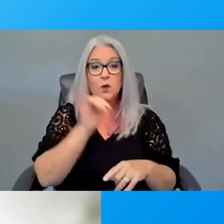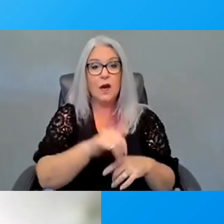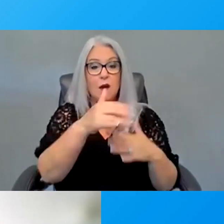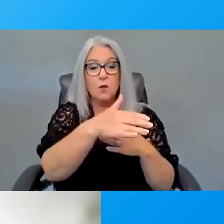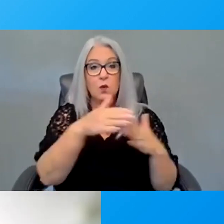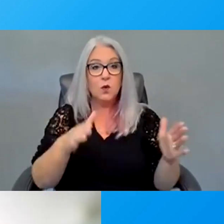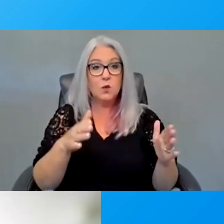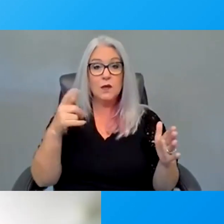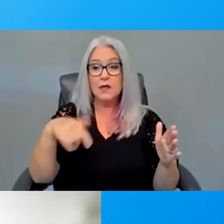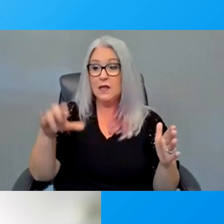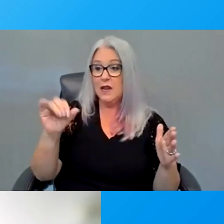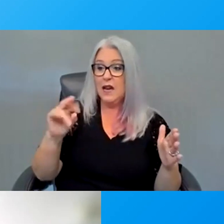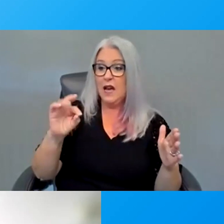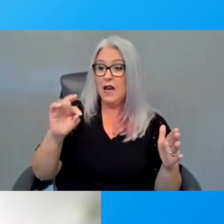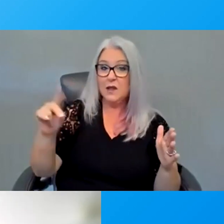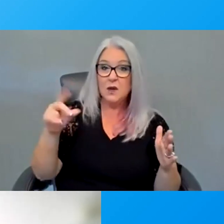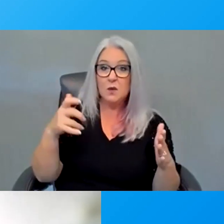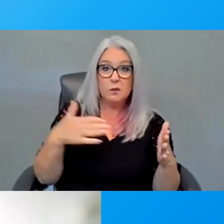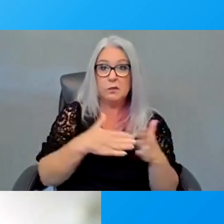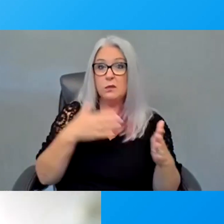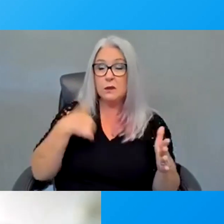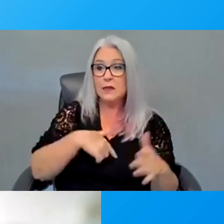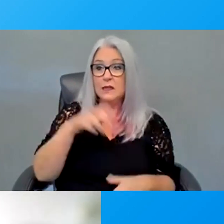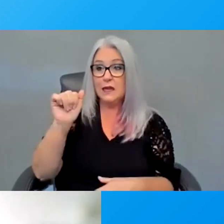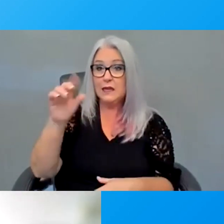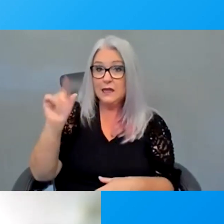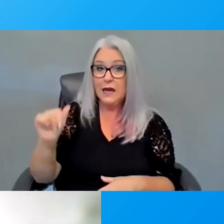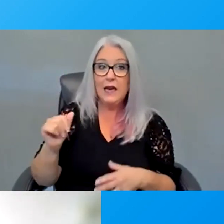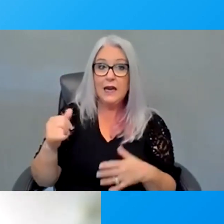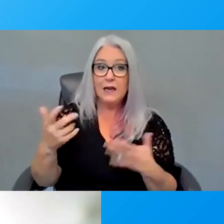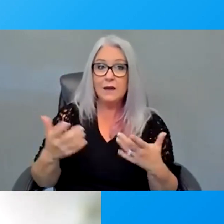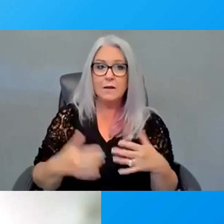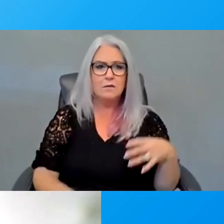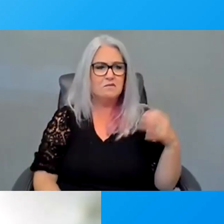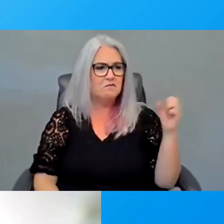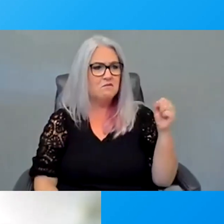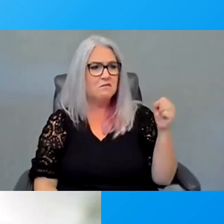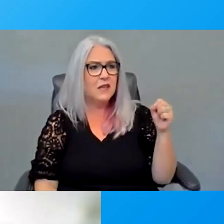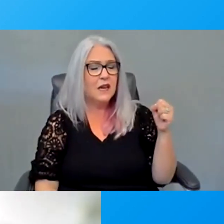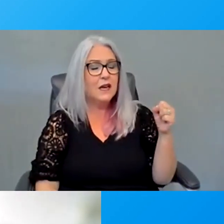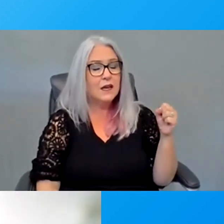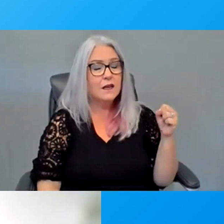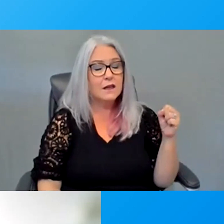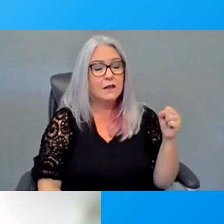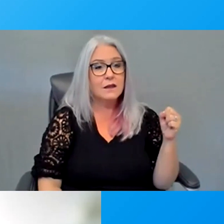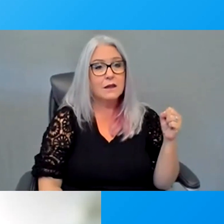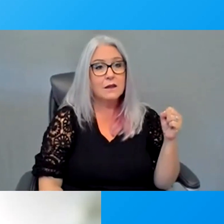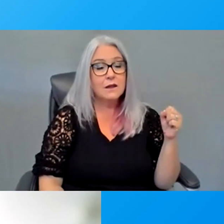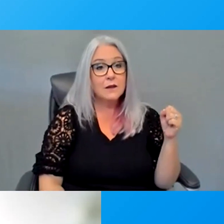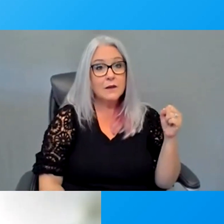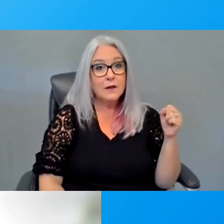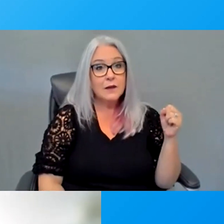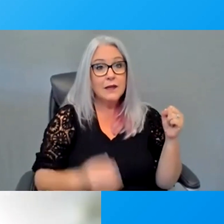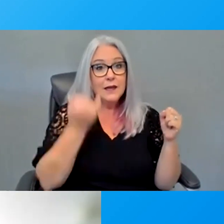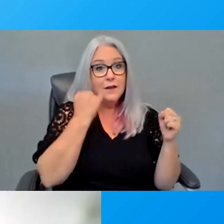It's a little think- specific, but go ahead. Yeah, I mean, if I were to hear